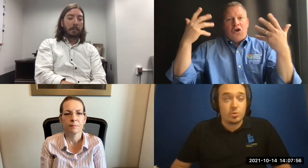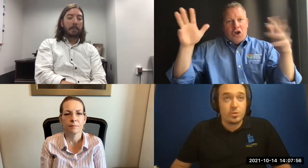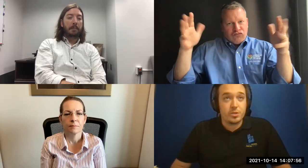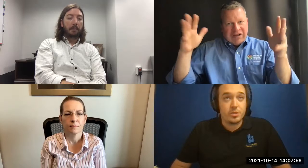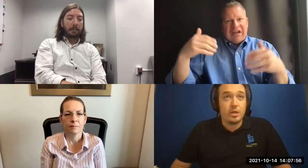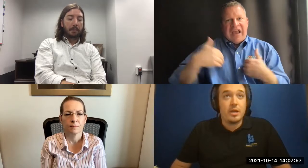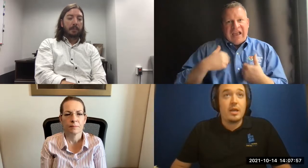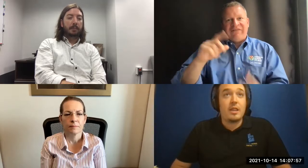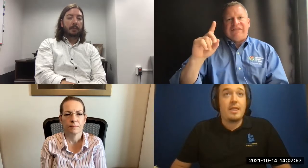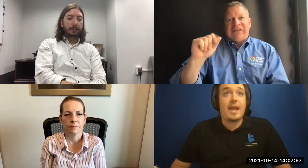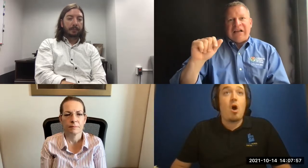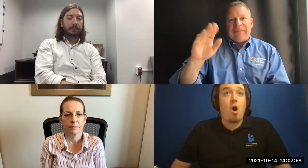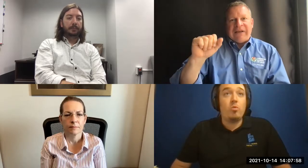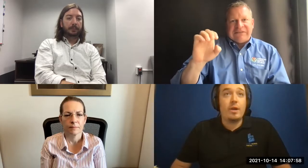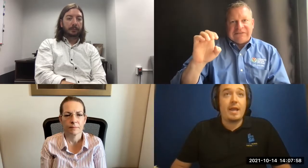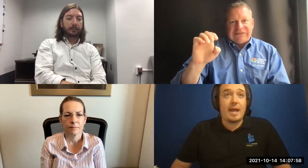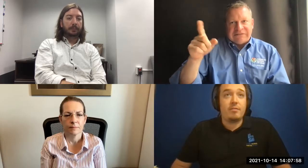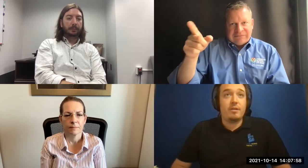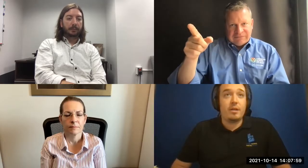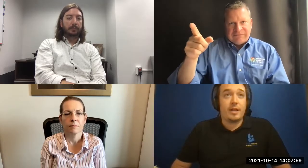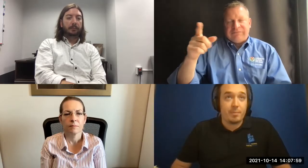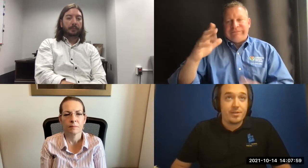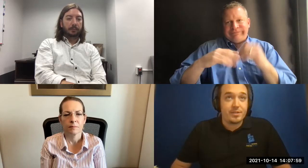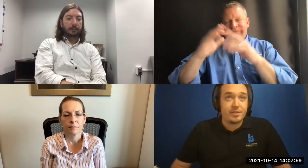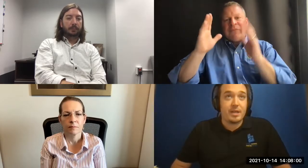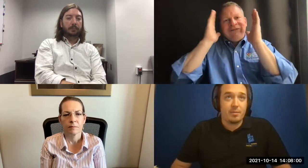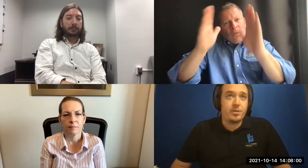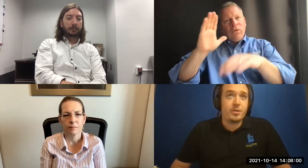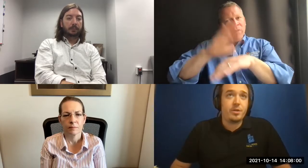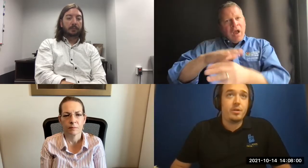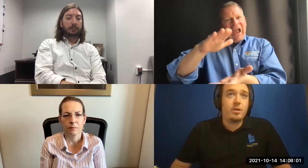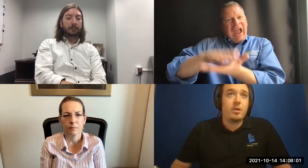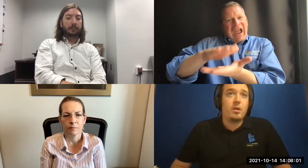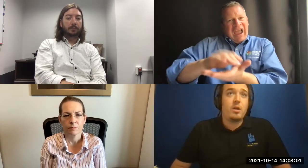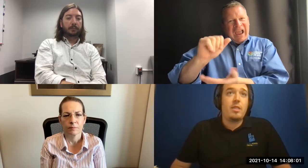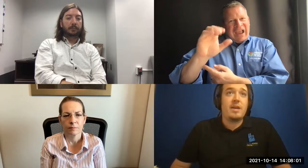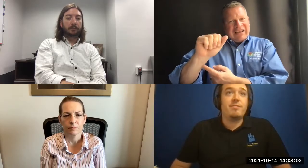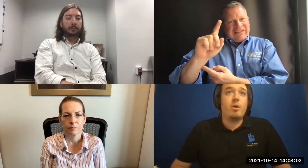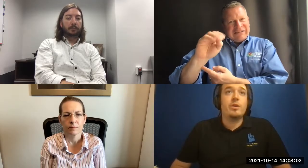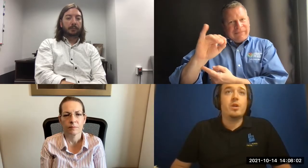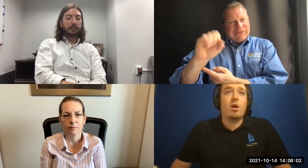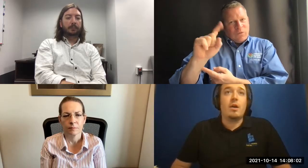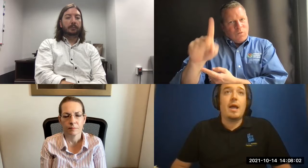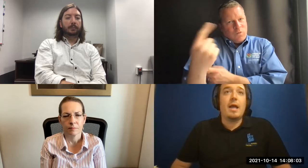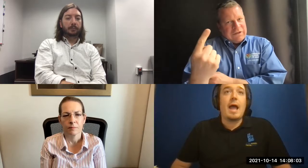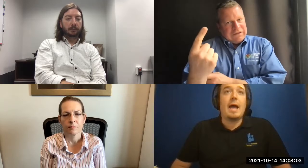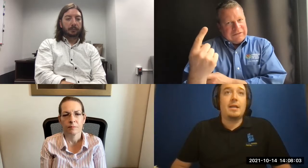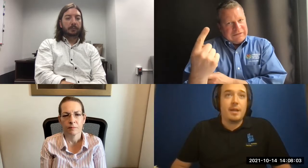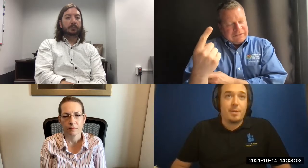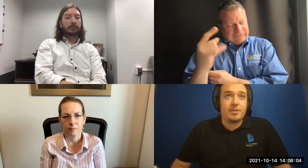Independent Schools. They already have a database established that is focused